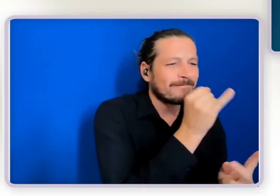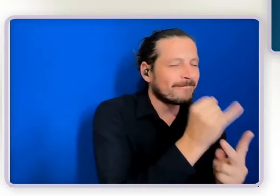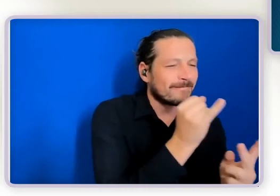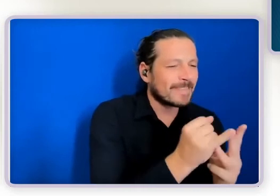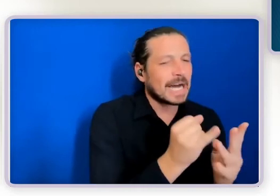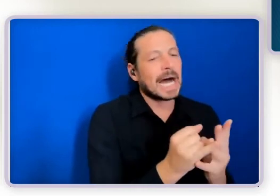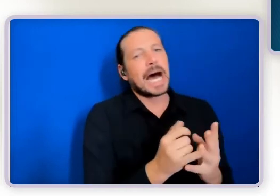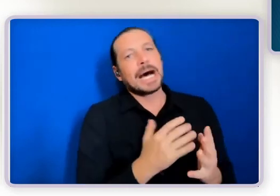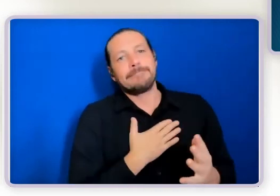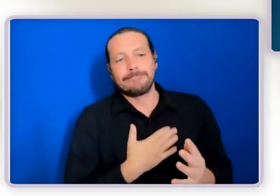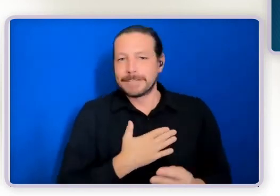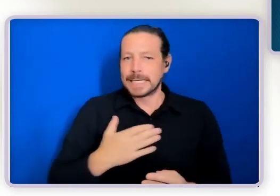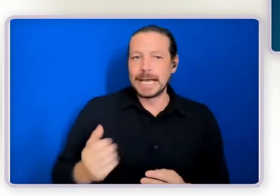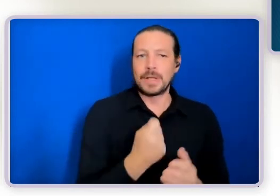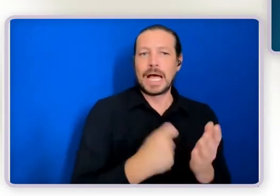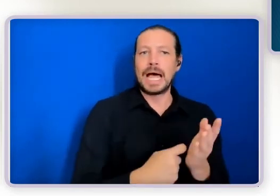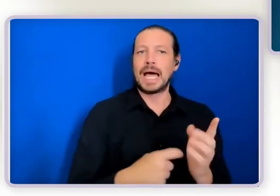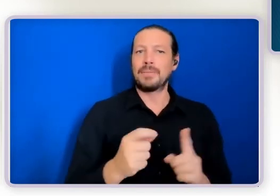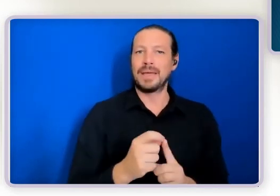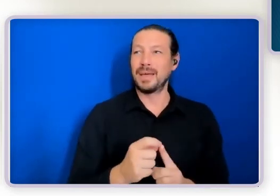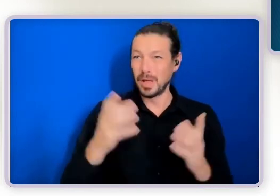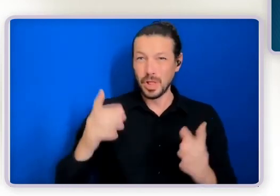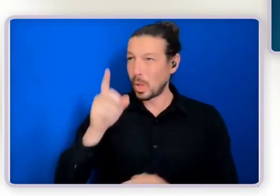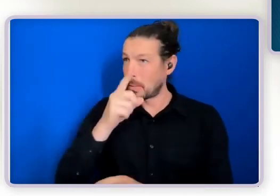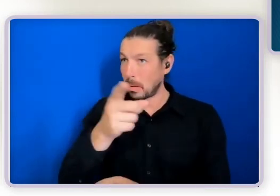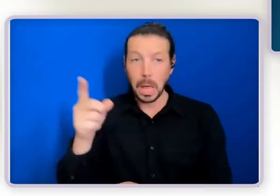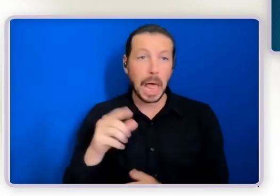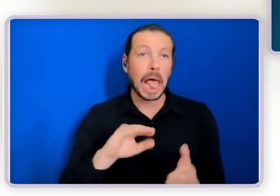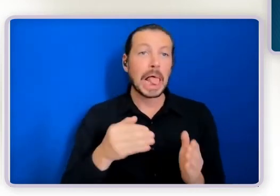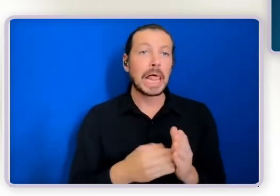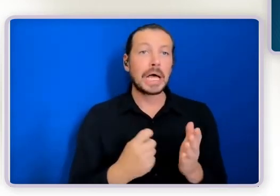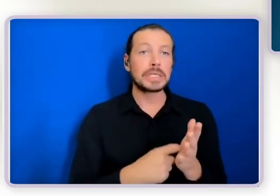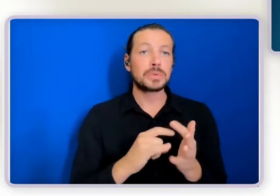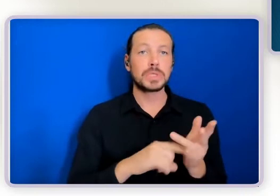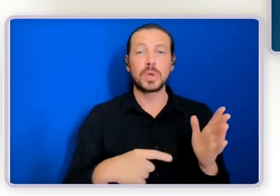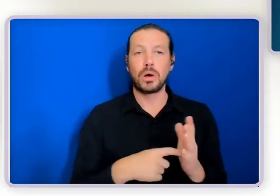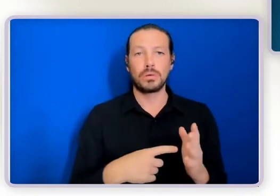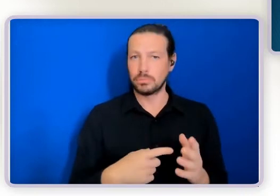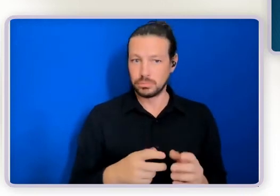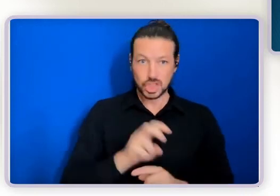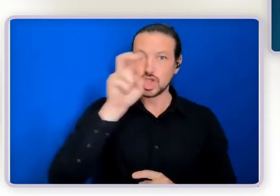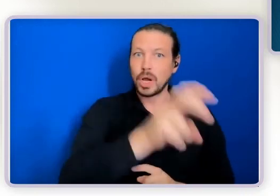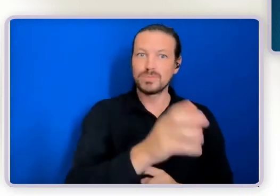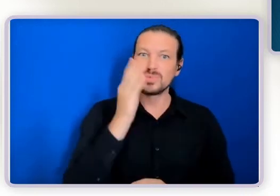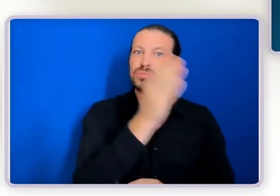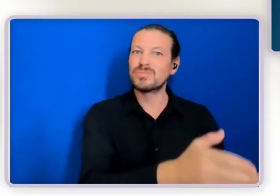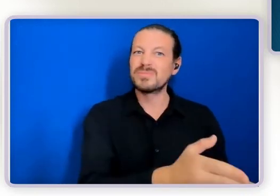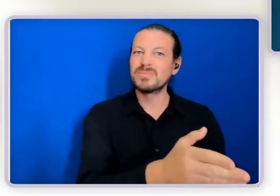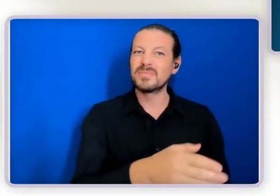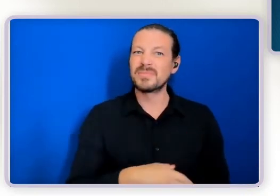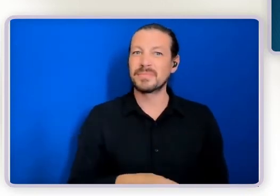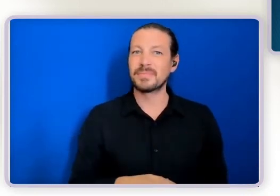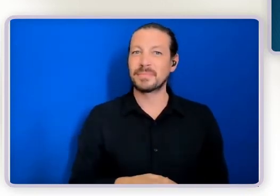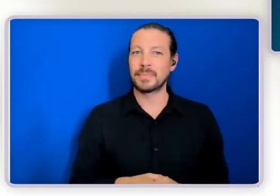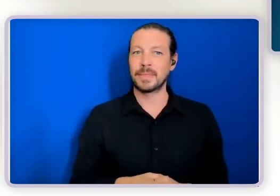actually means. And I, I think with all the instances of restrictive practices that I have